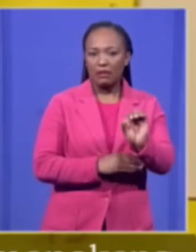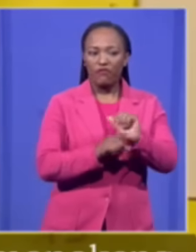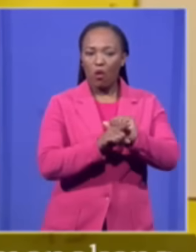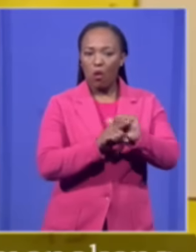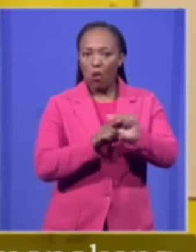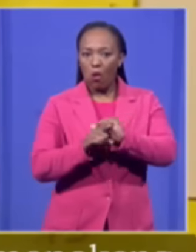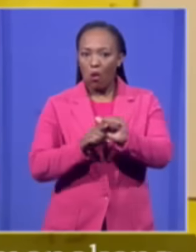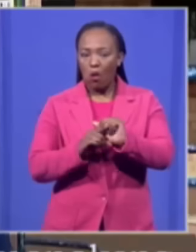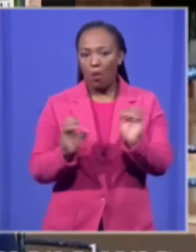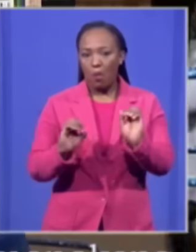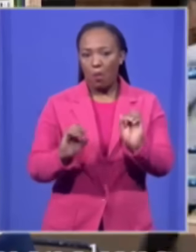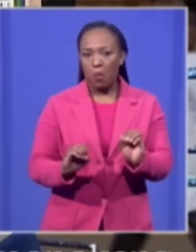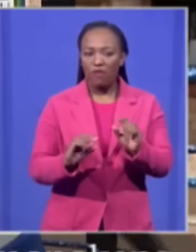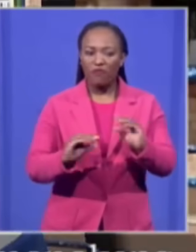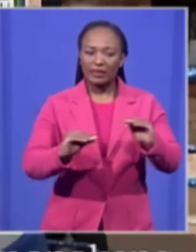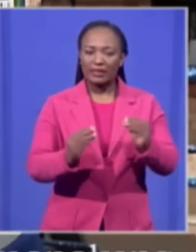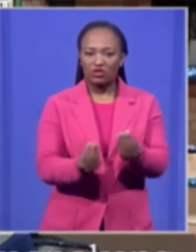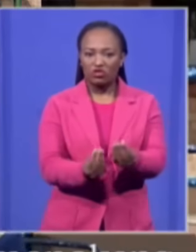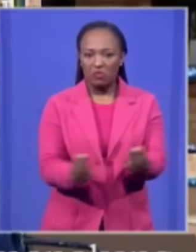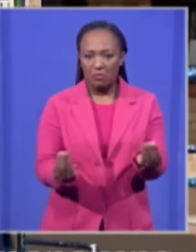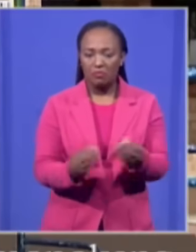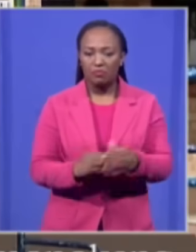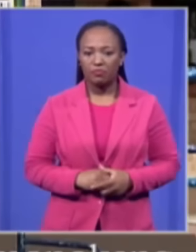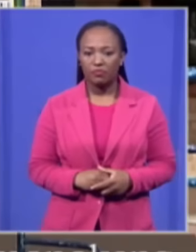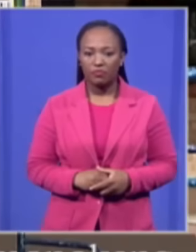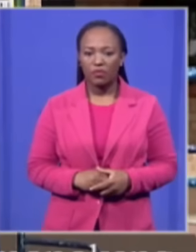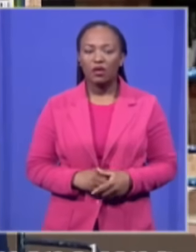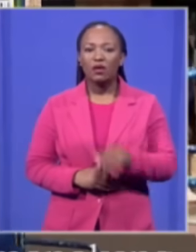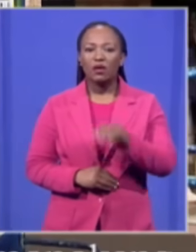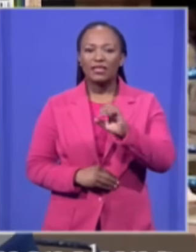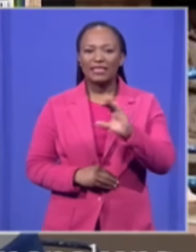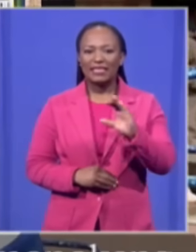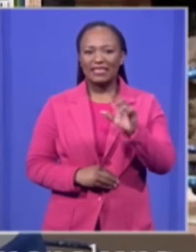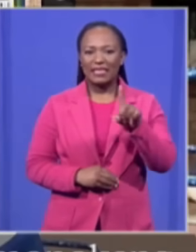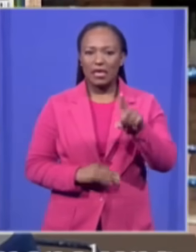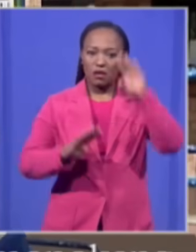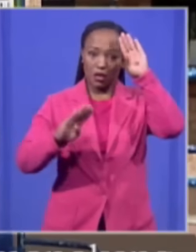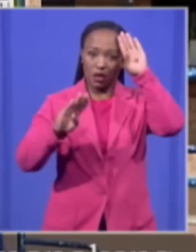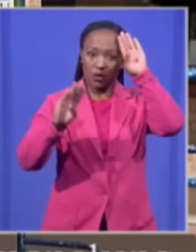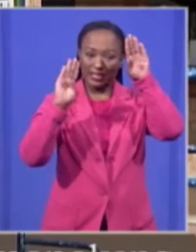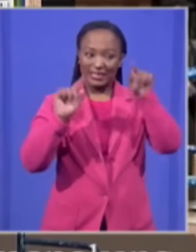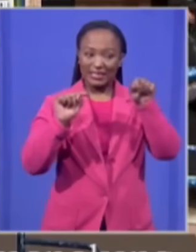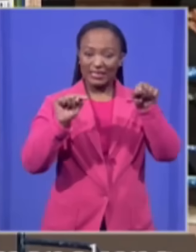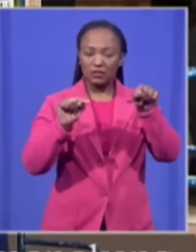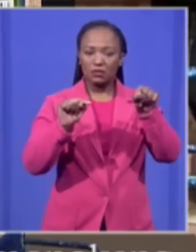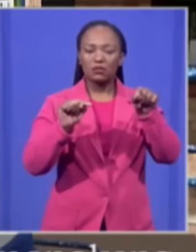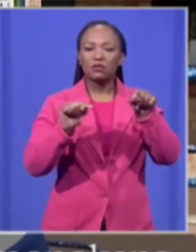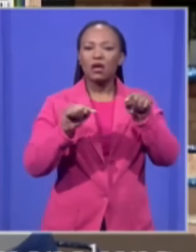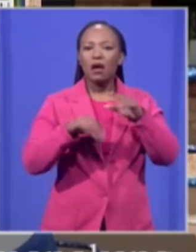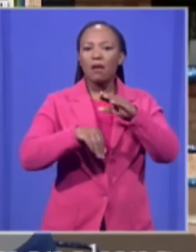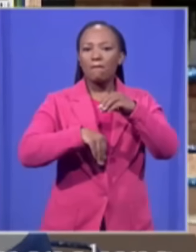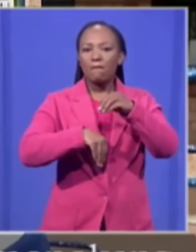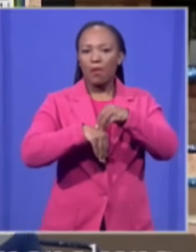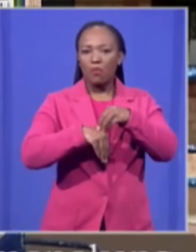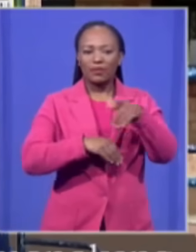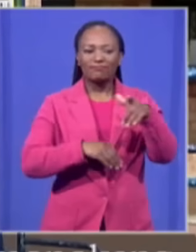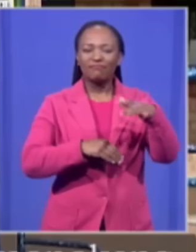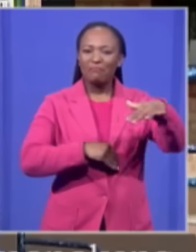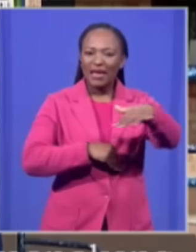ruta bana. Mathata e re bang le ona haholo di ECD bonnete ke taba ya di-site re hloka hore ka